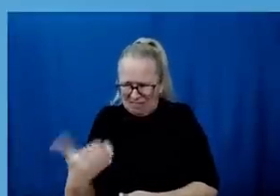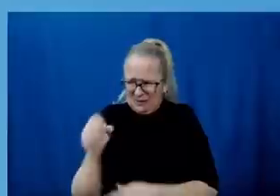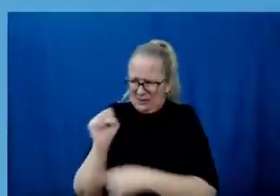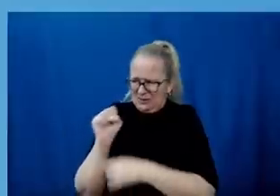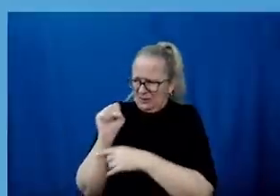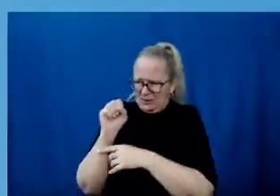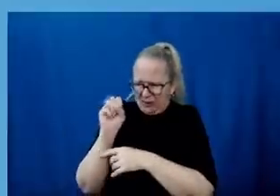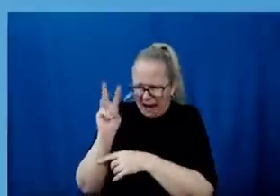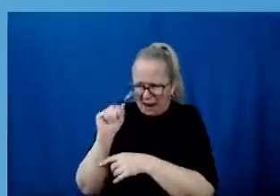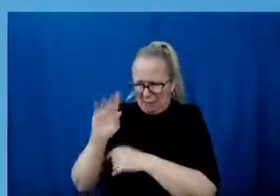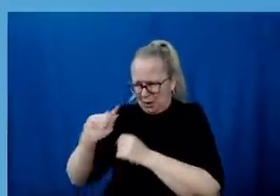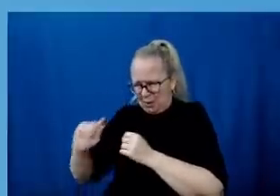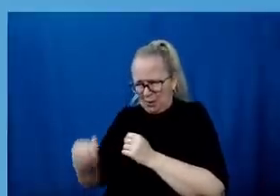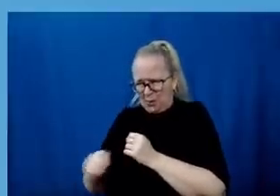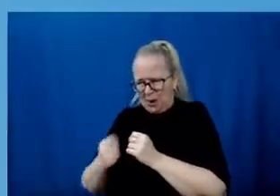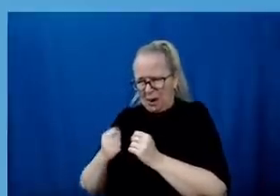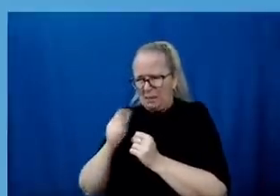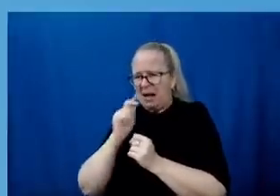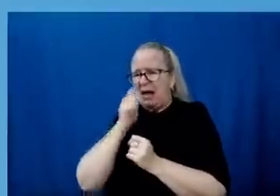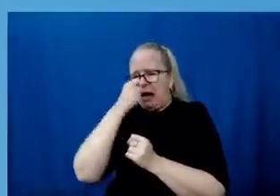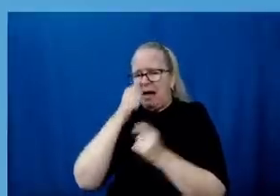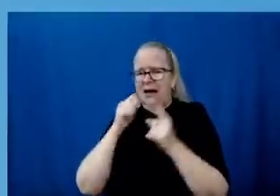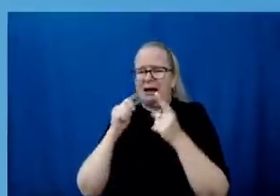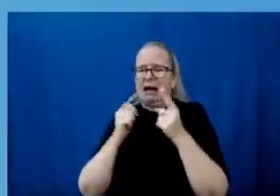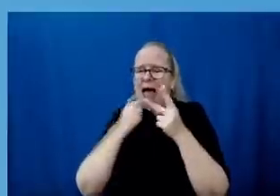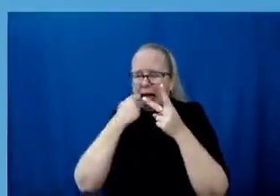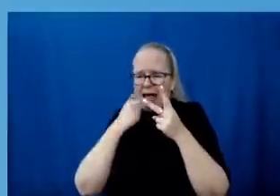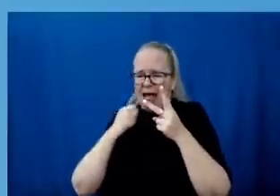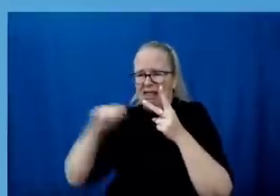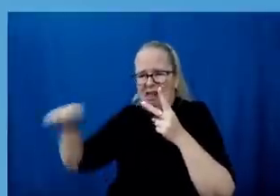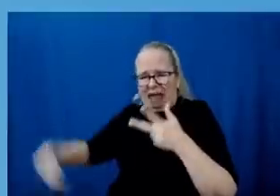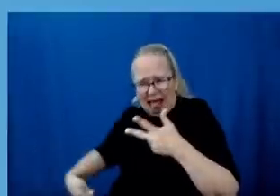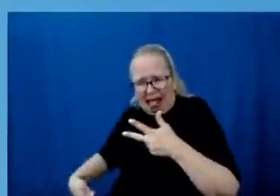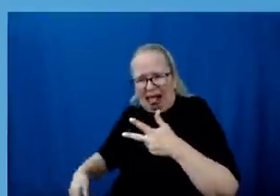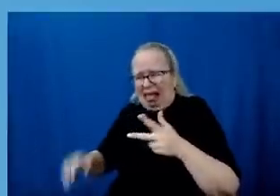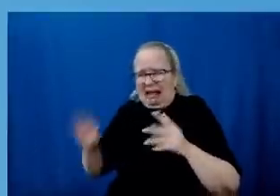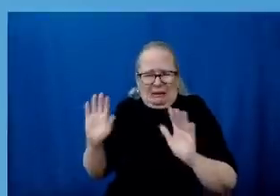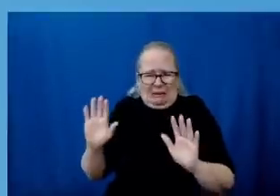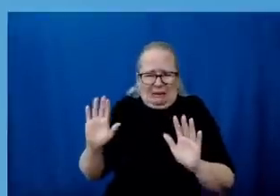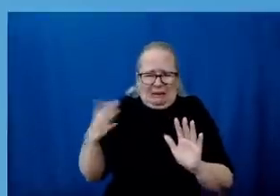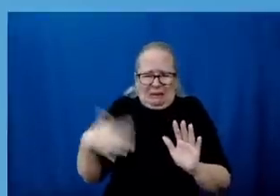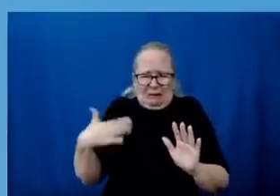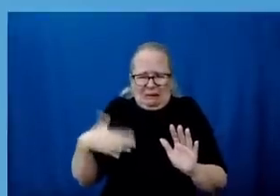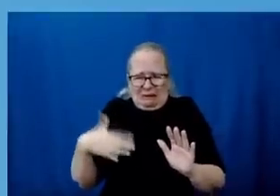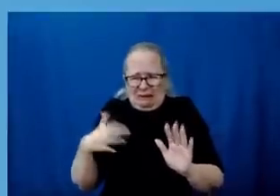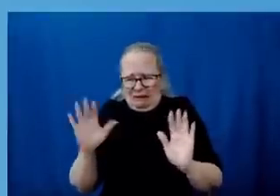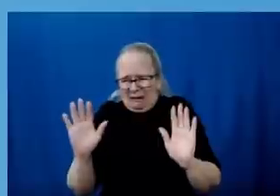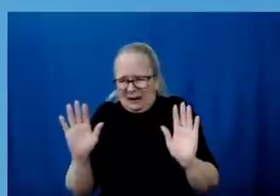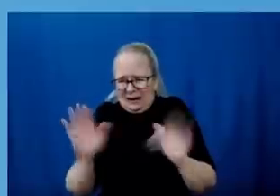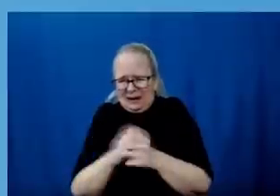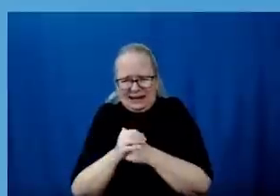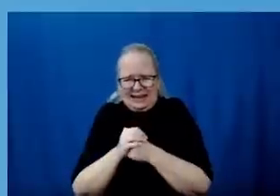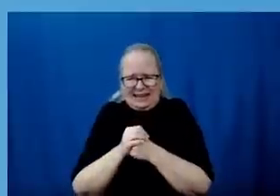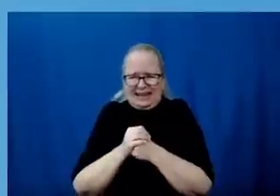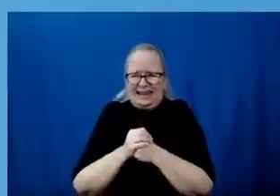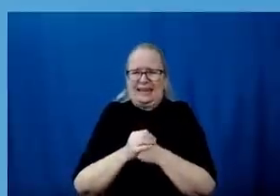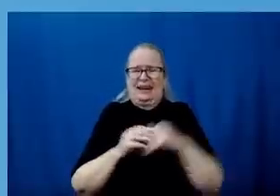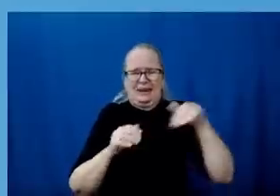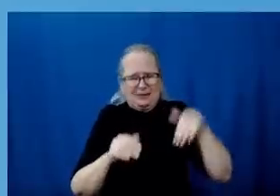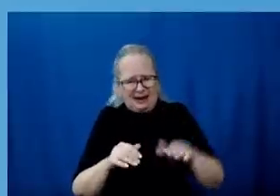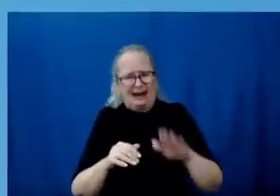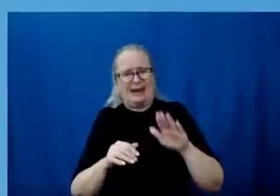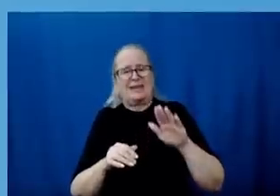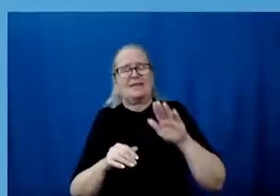in various orifices by the time this is done. I hope people are very responsible. I like it, whatever works. When we are between